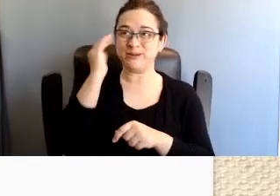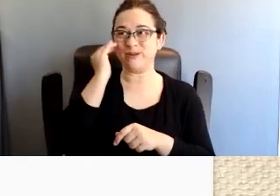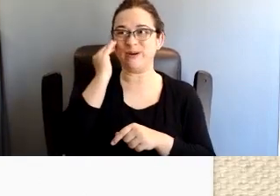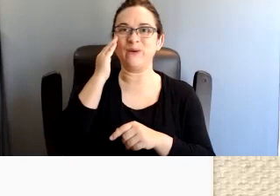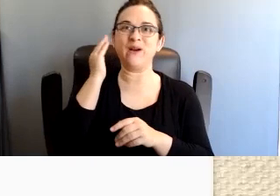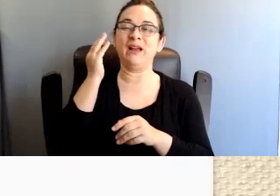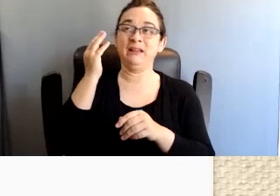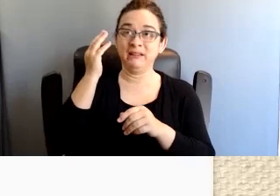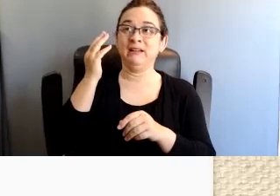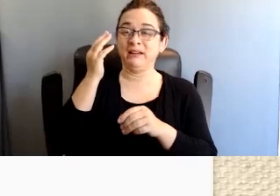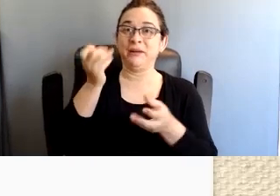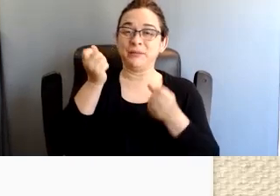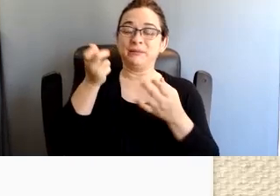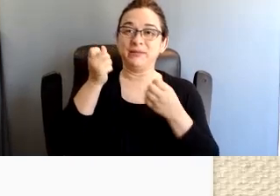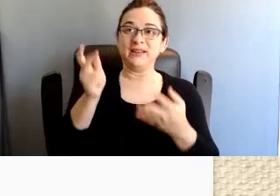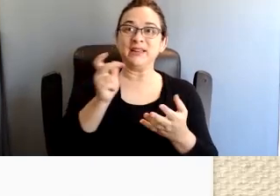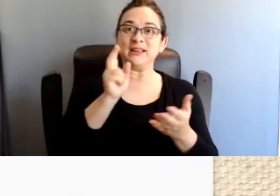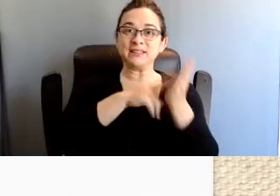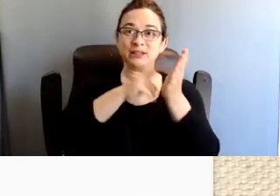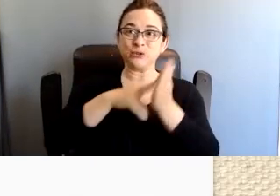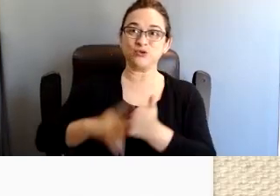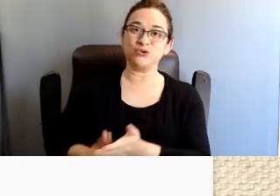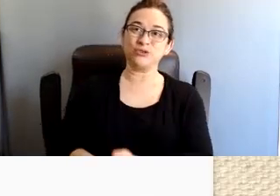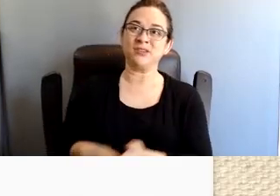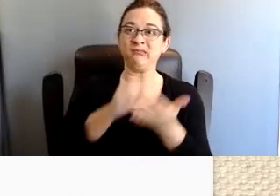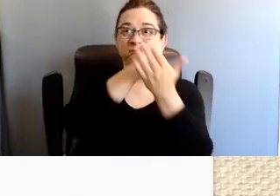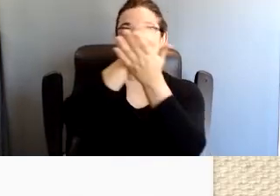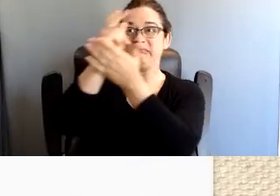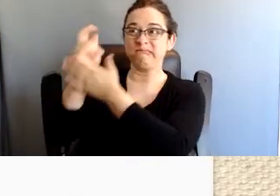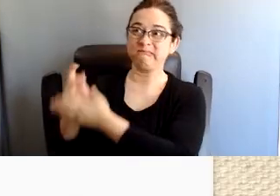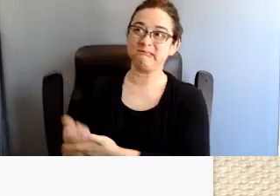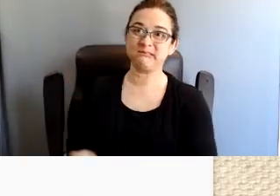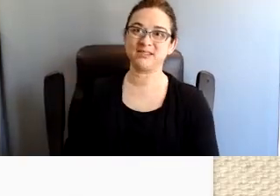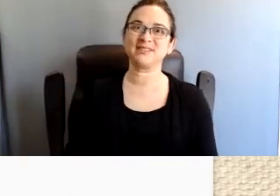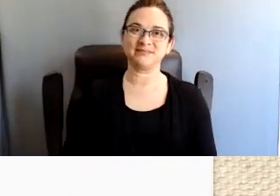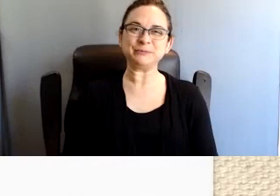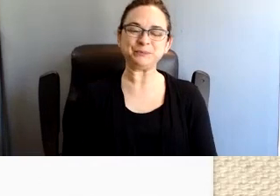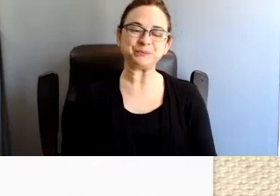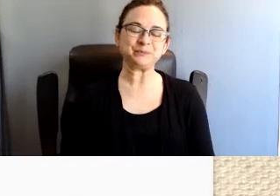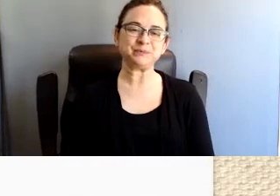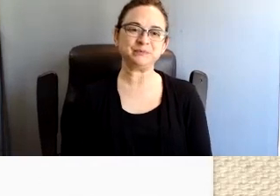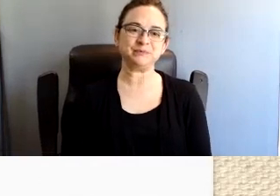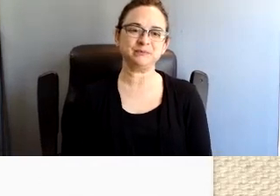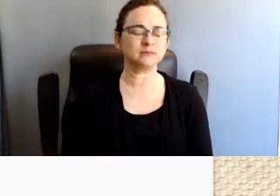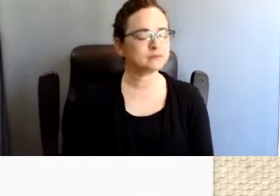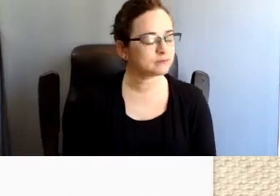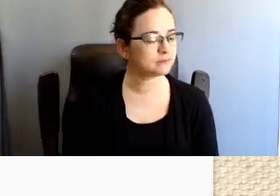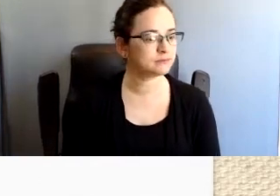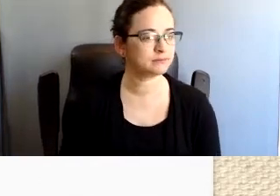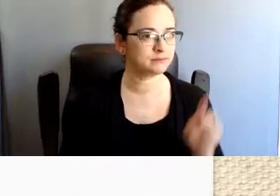into that. But it's something that's really, I think it's really important as well. It's something that's gonna come up on our meetings at the Dream Center. And do you